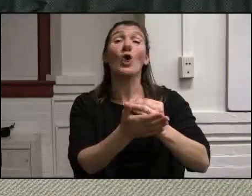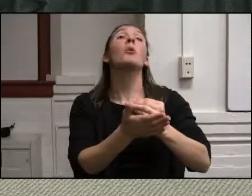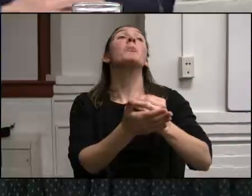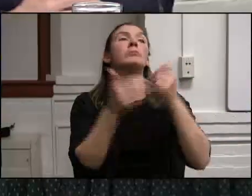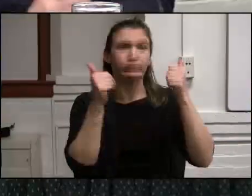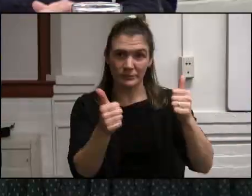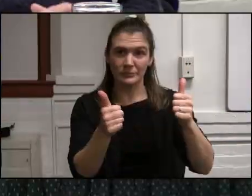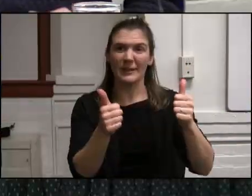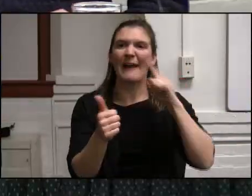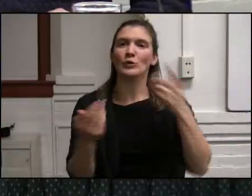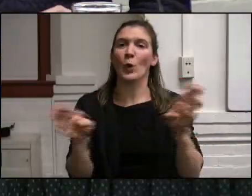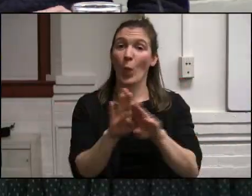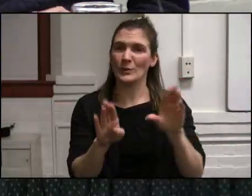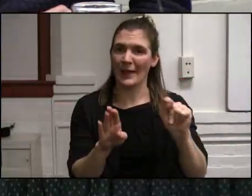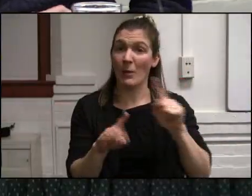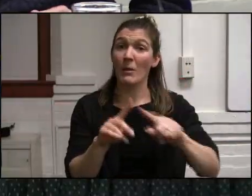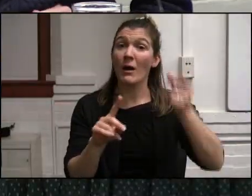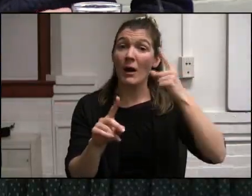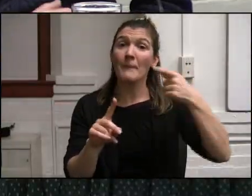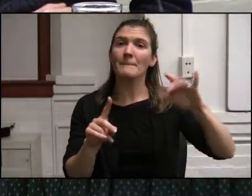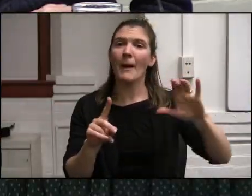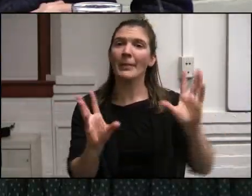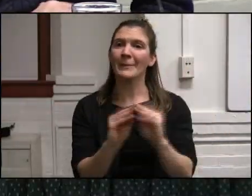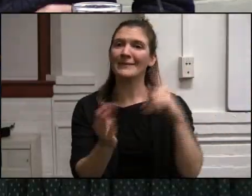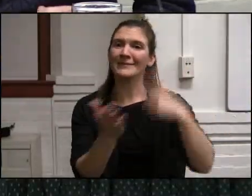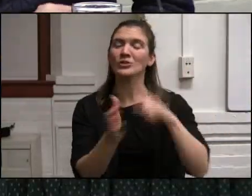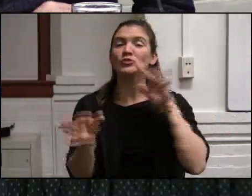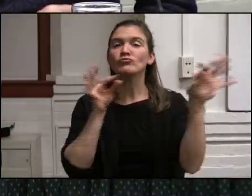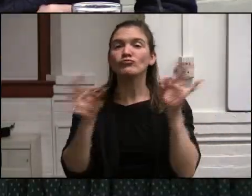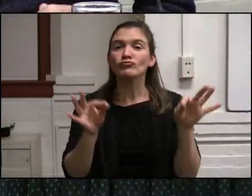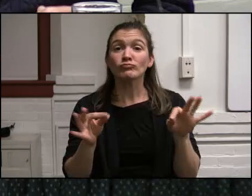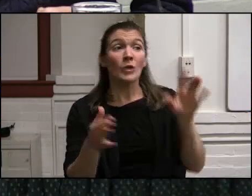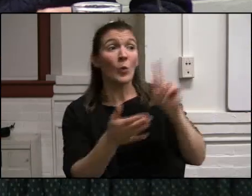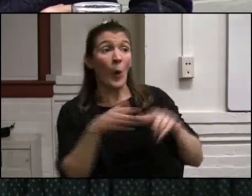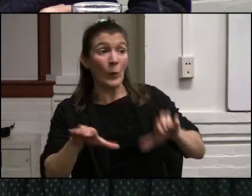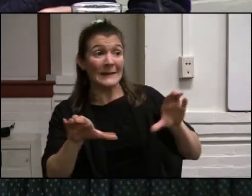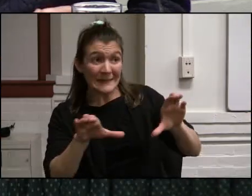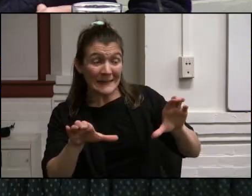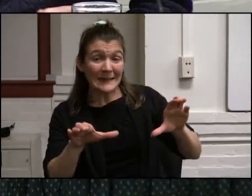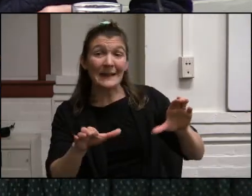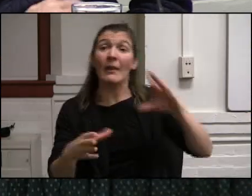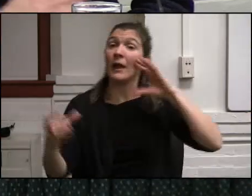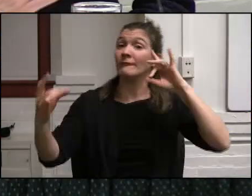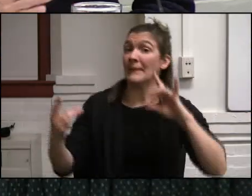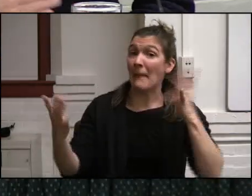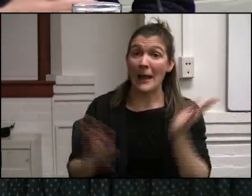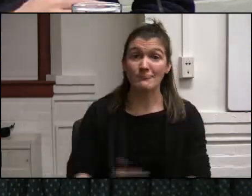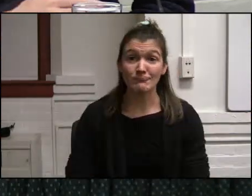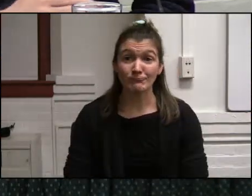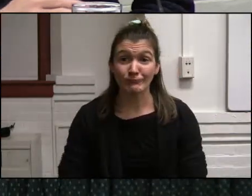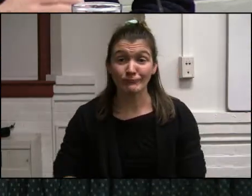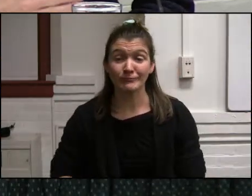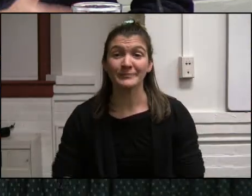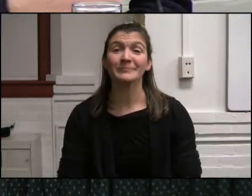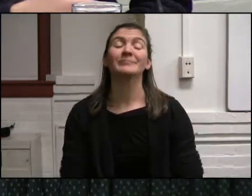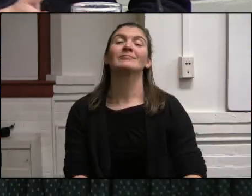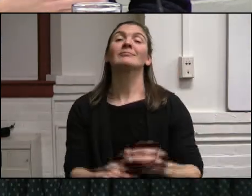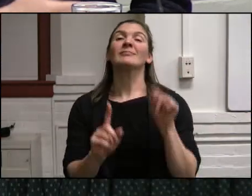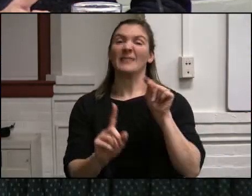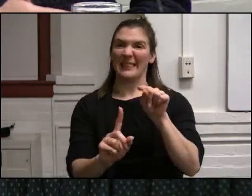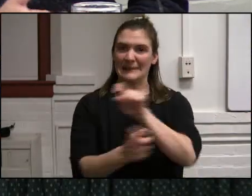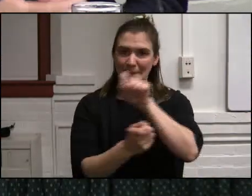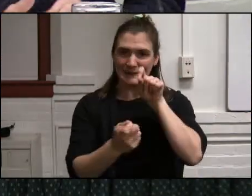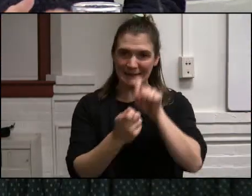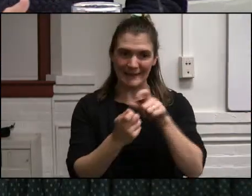under that grant, and the public has an opportunity to tell you what they thought about it. The results in